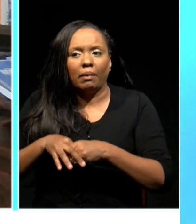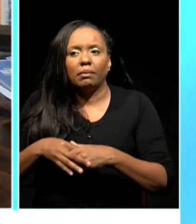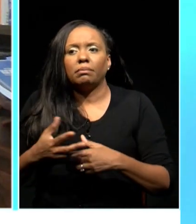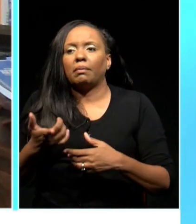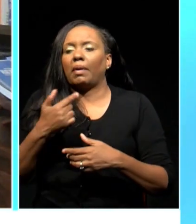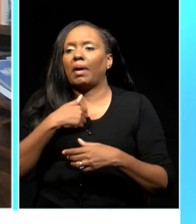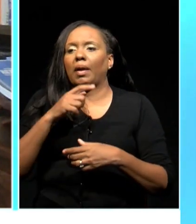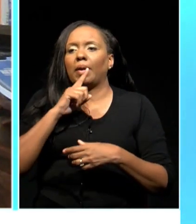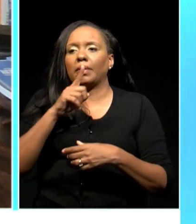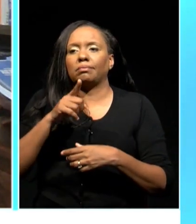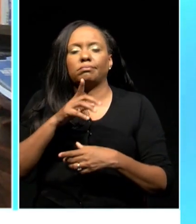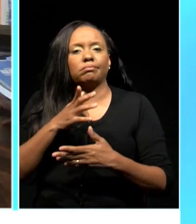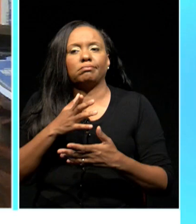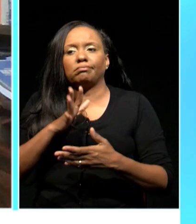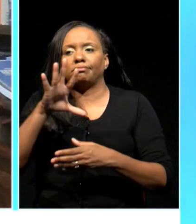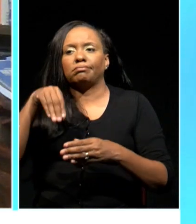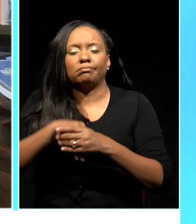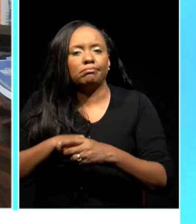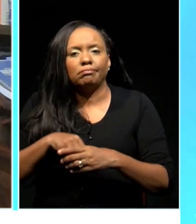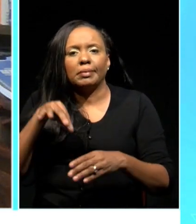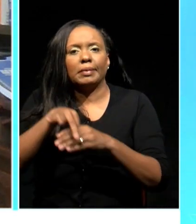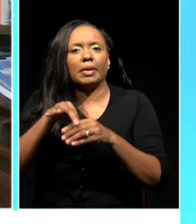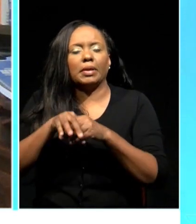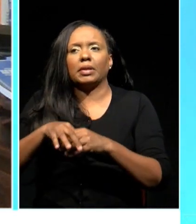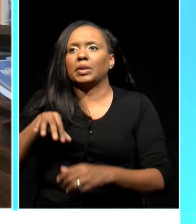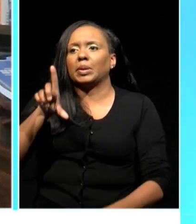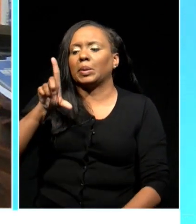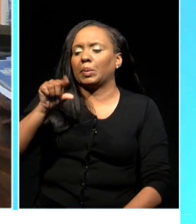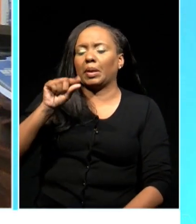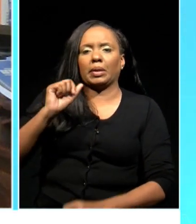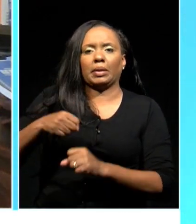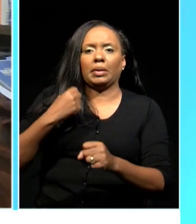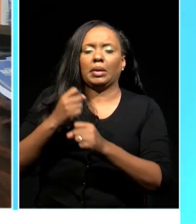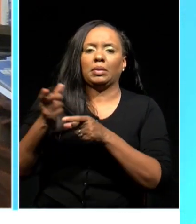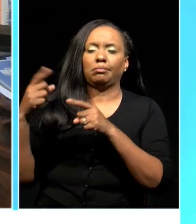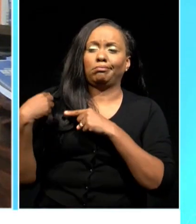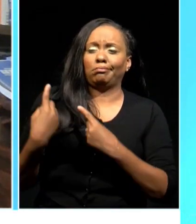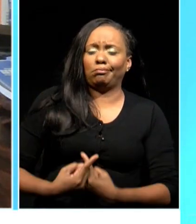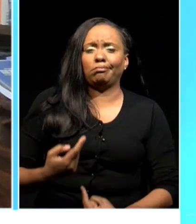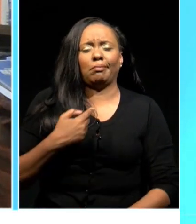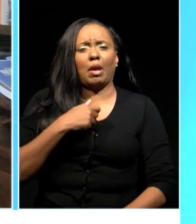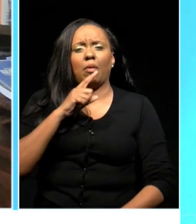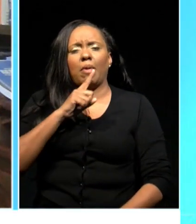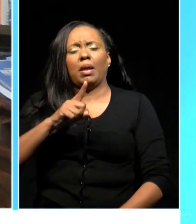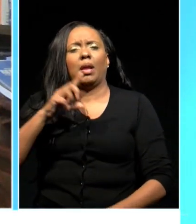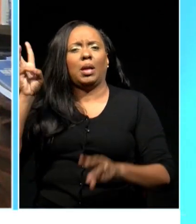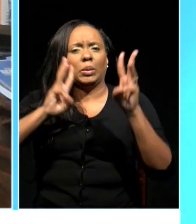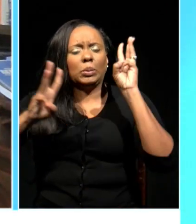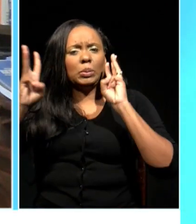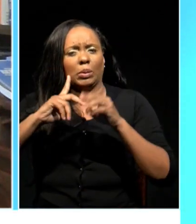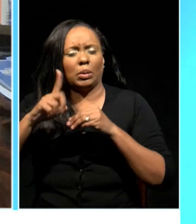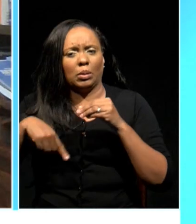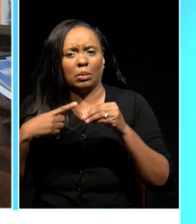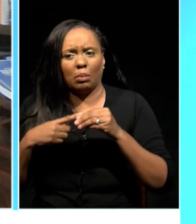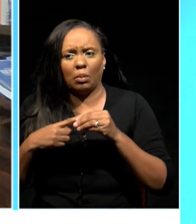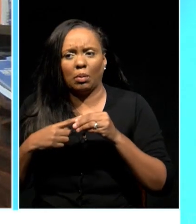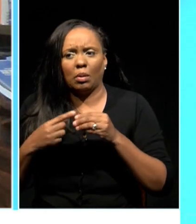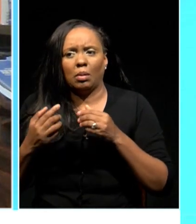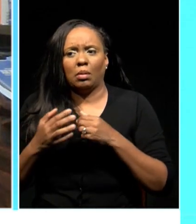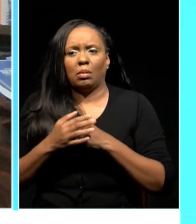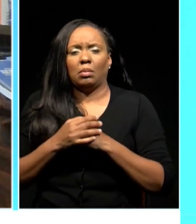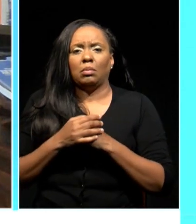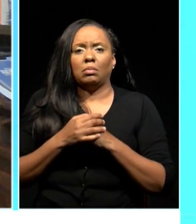elections over the last 20 years, I certainly was concerned about the acceptance, very